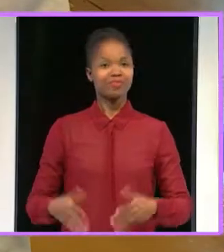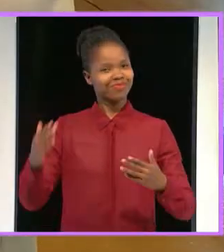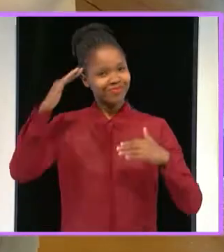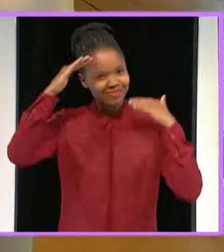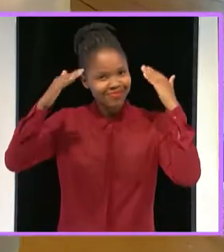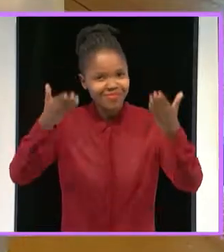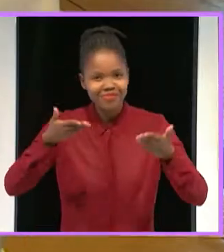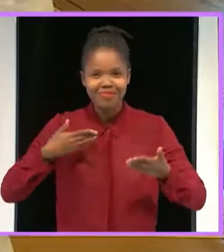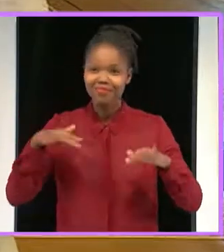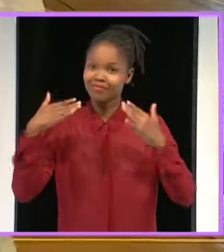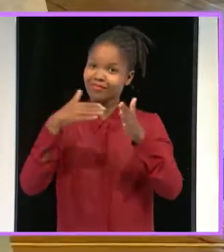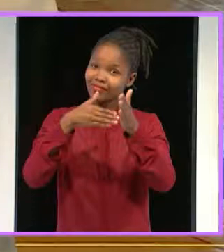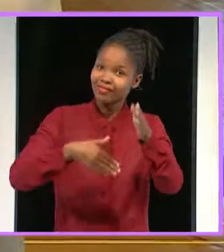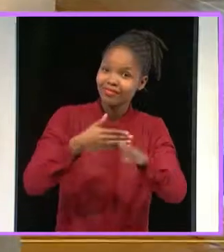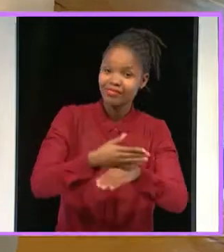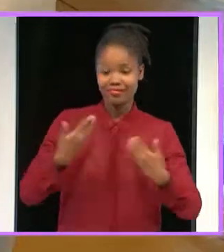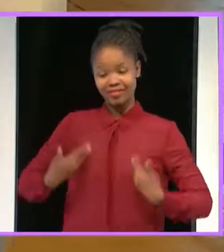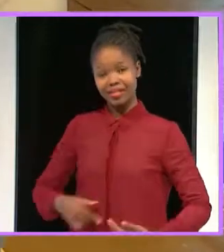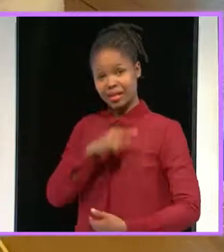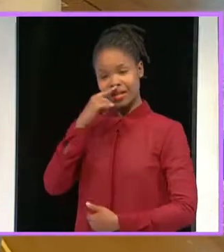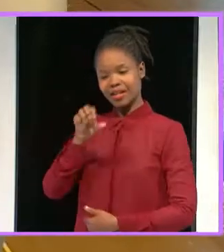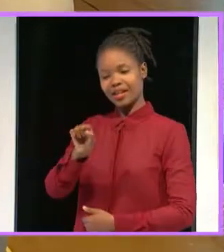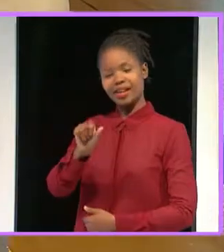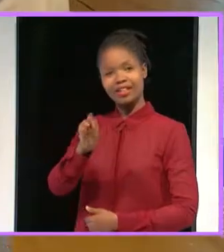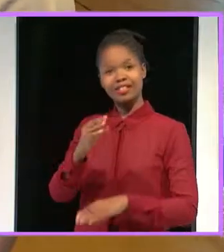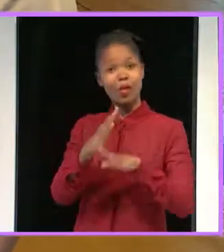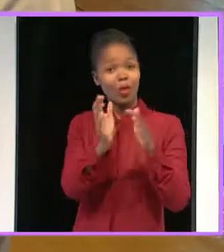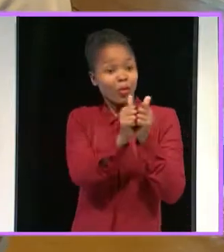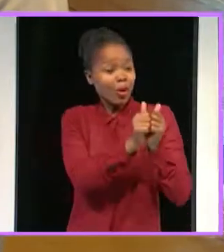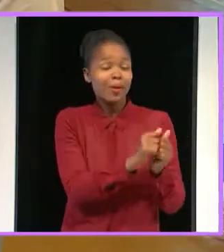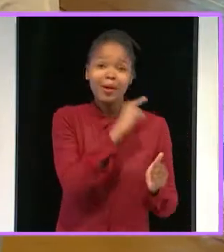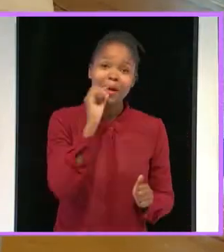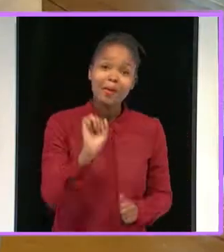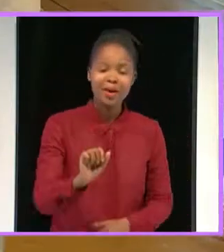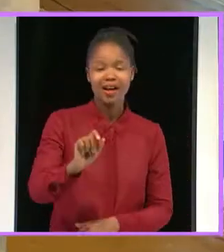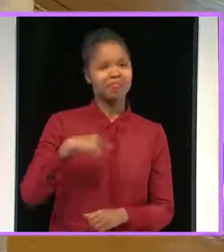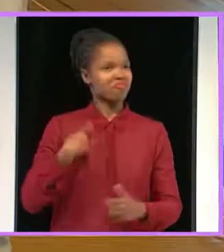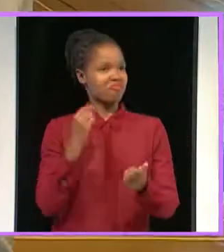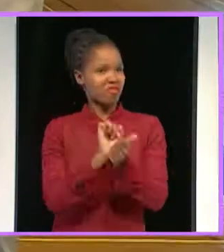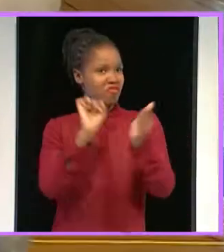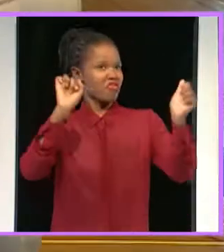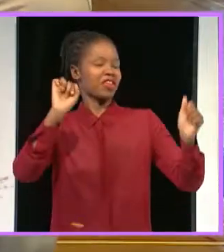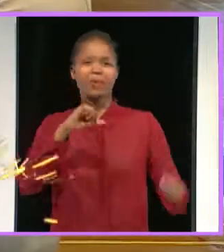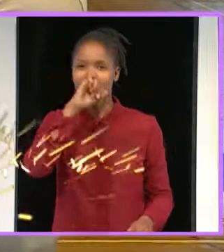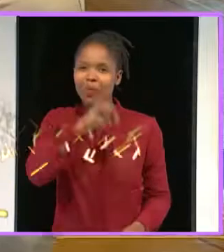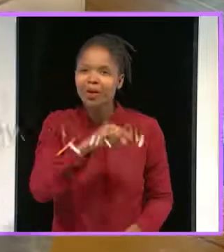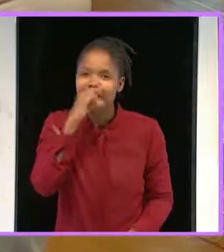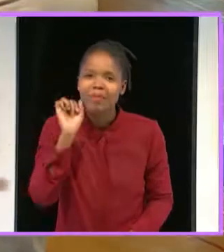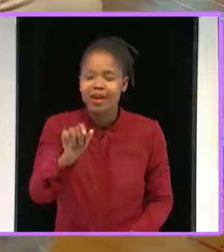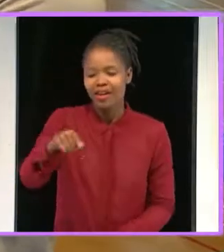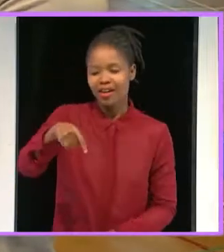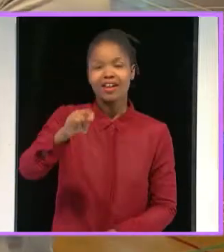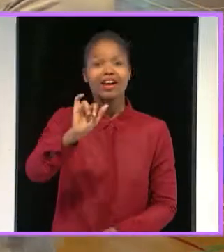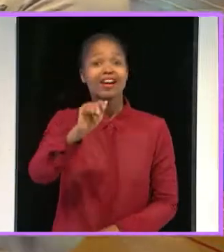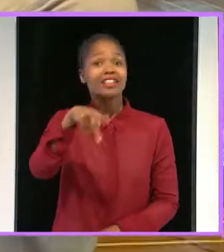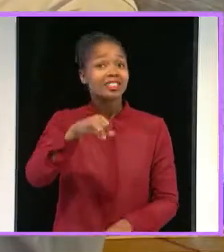Sinamkele ku Beyond Boundaries igama lami Samkelo kaGadebe la eceleni kwami ngiphethe Mr Freedom Tips Shampooizer baba right. Yes, I'm all good,